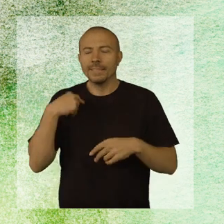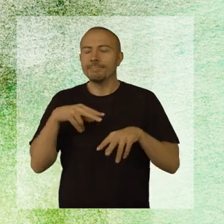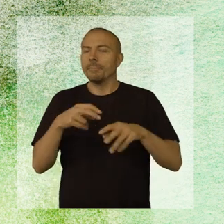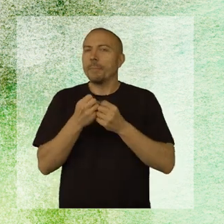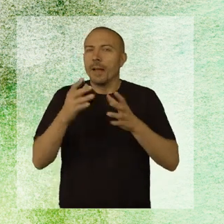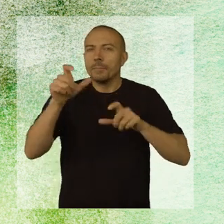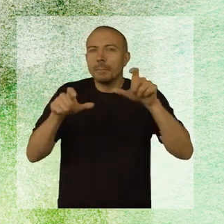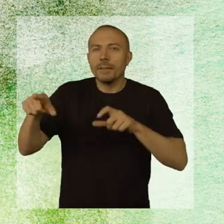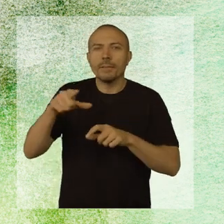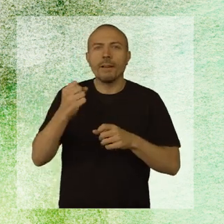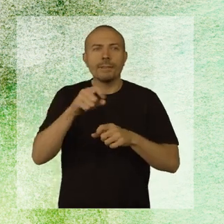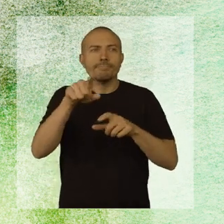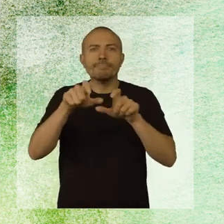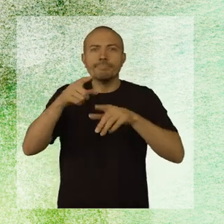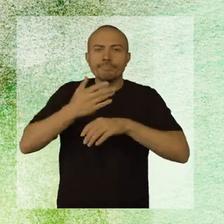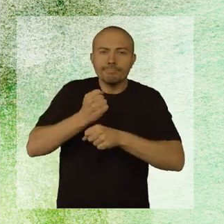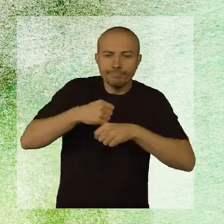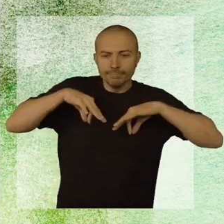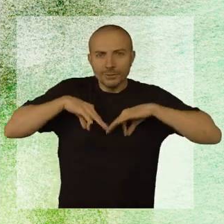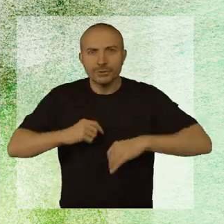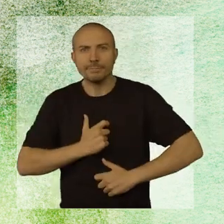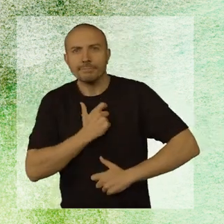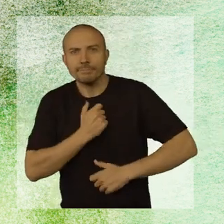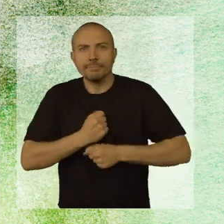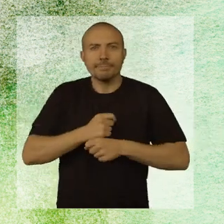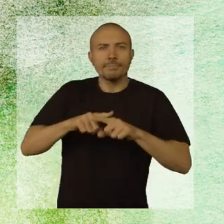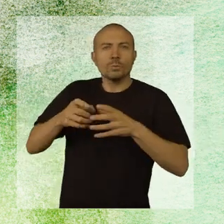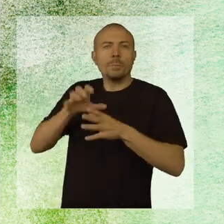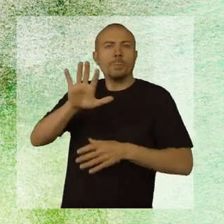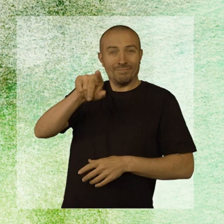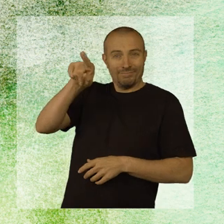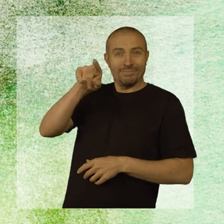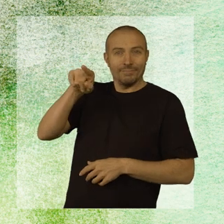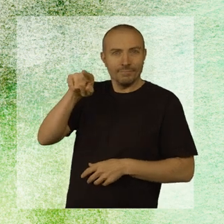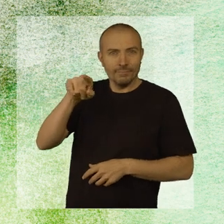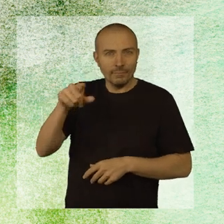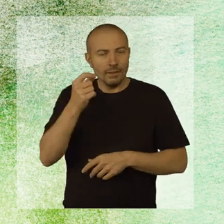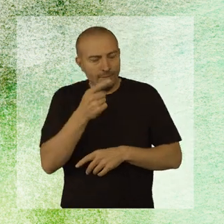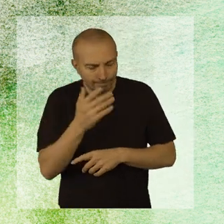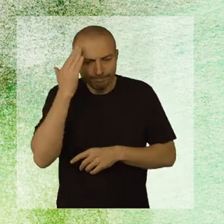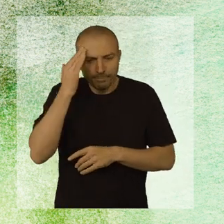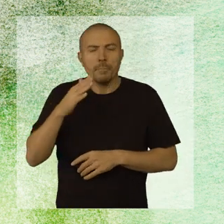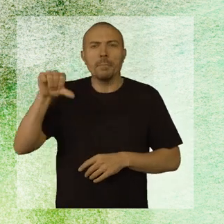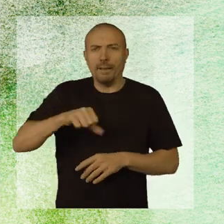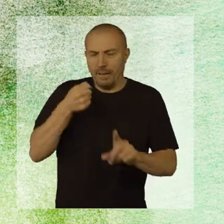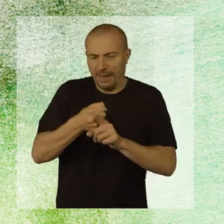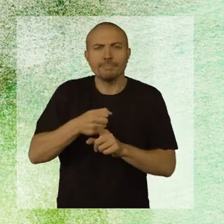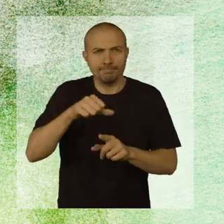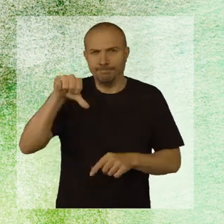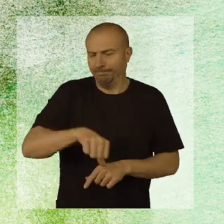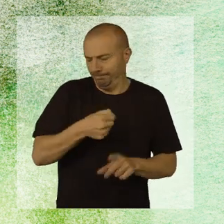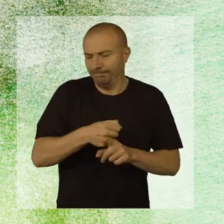think because many people, especially the ones who are working in ministries and other groups, they only